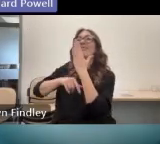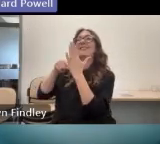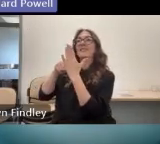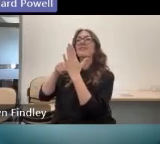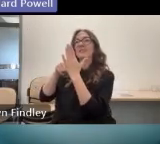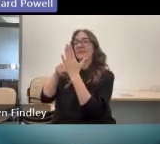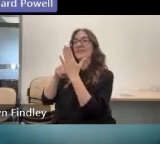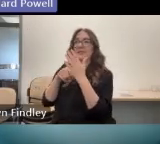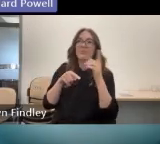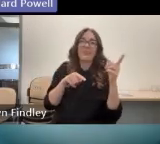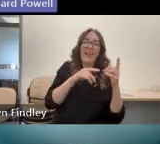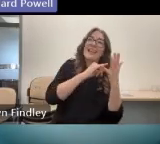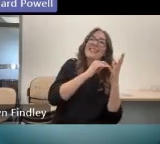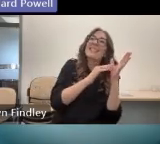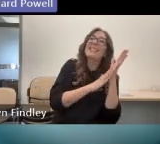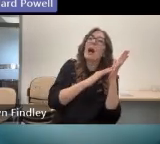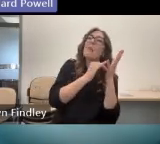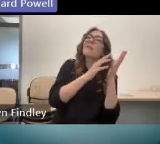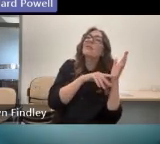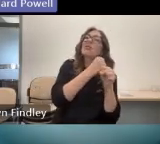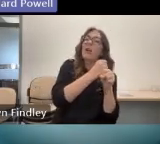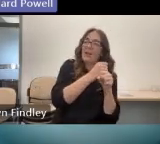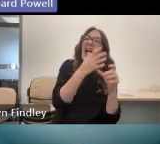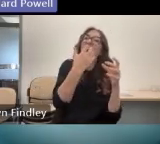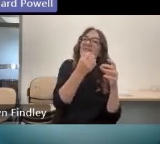will behave exactly the same. So